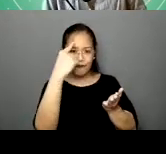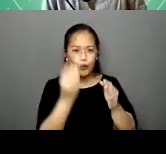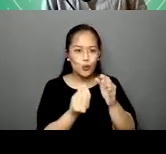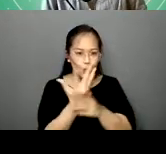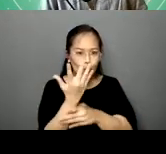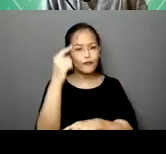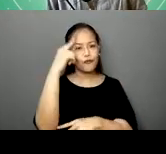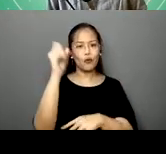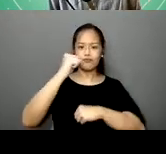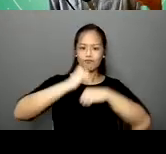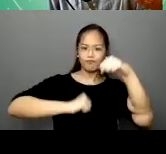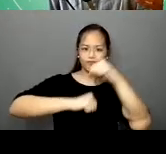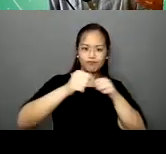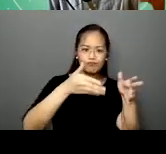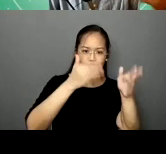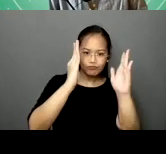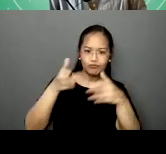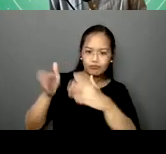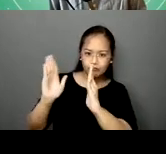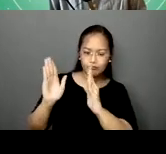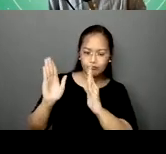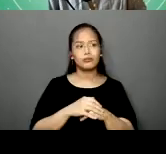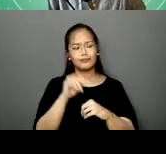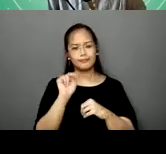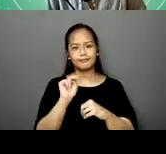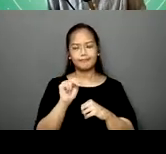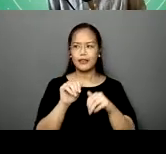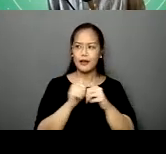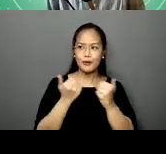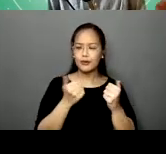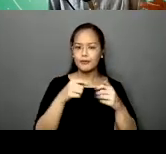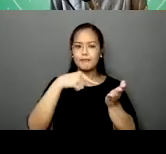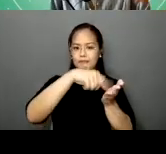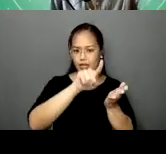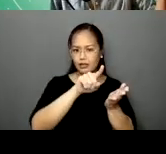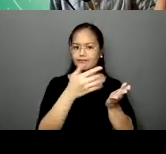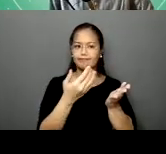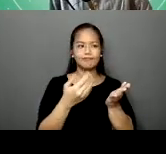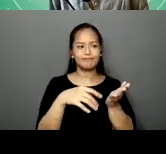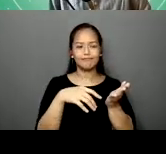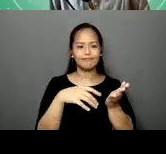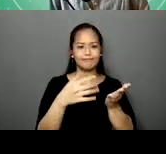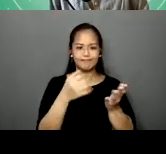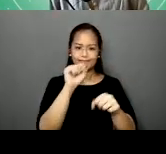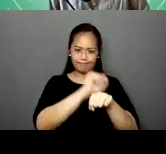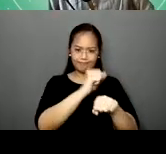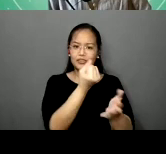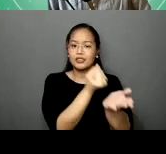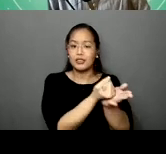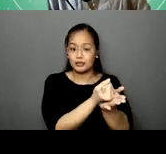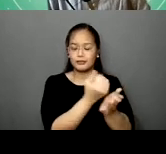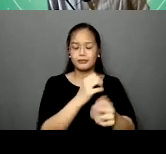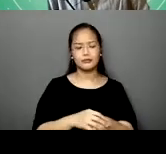infrastructure, being able to properly pay labor. So all of these parts must be